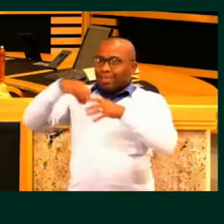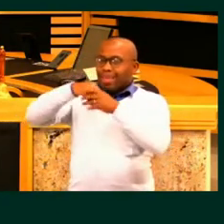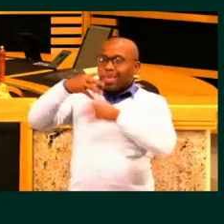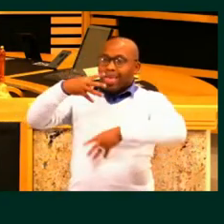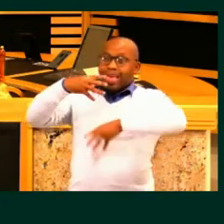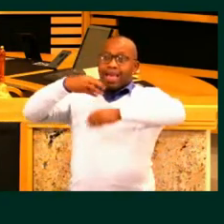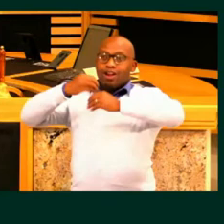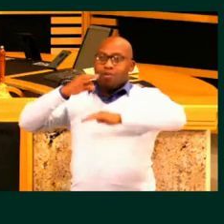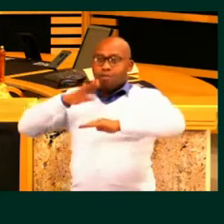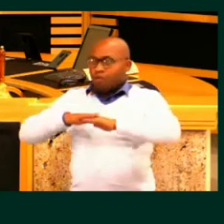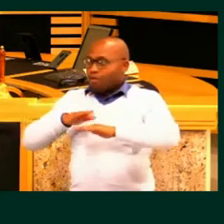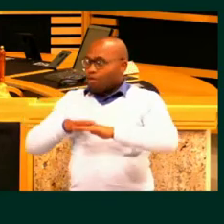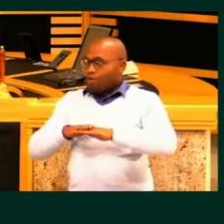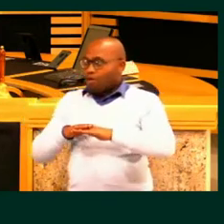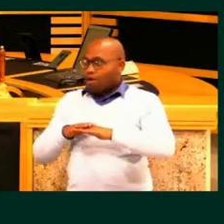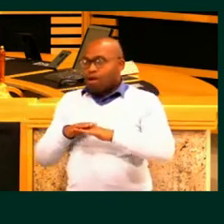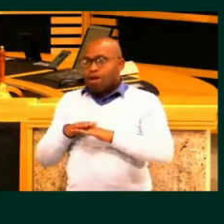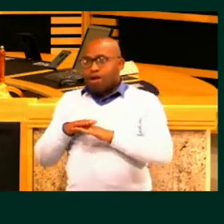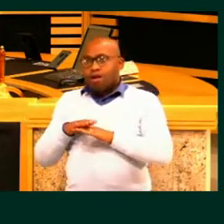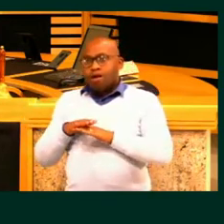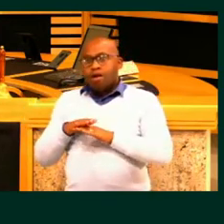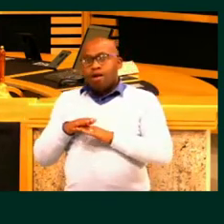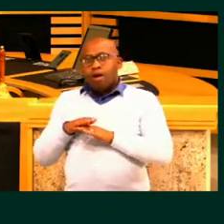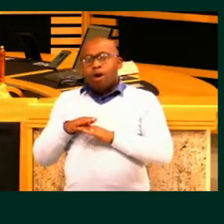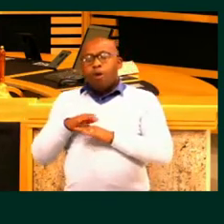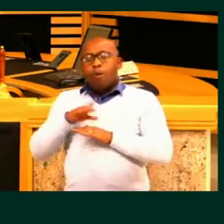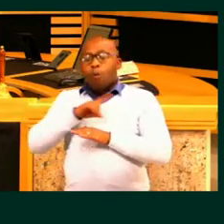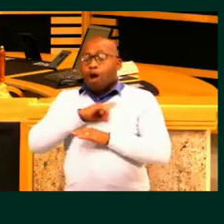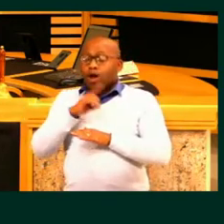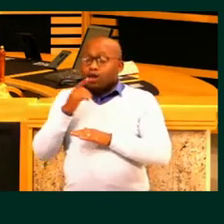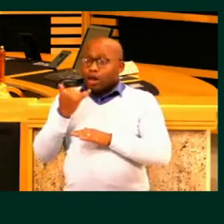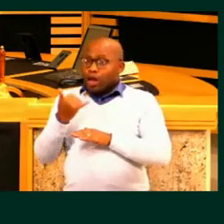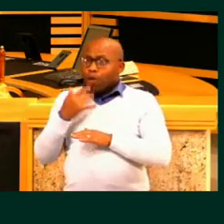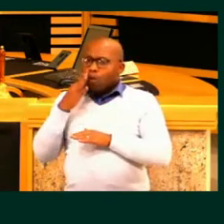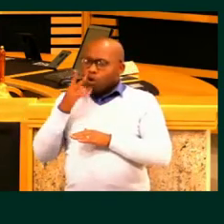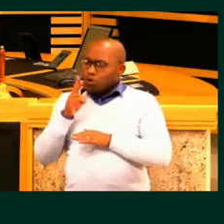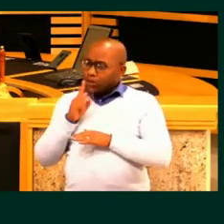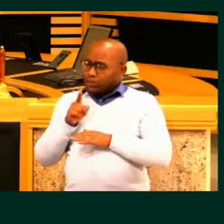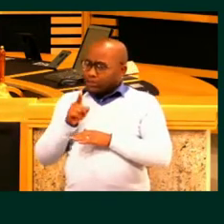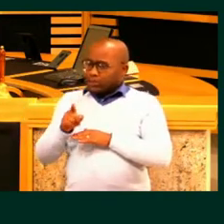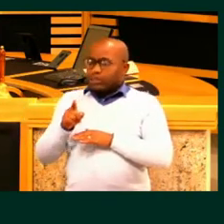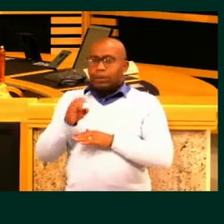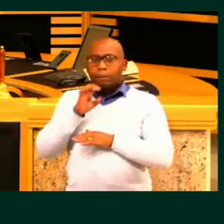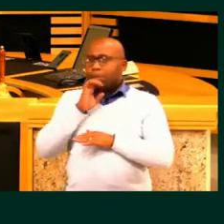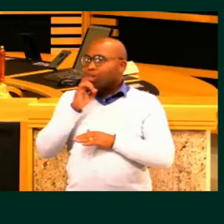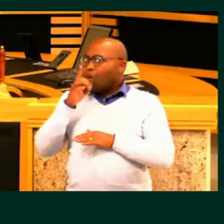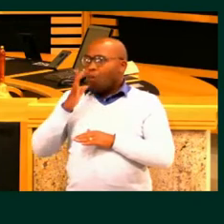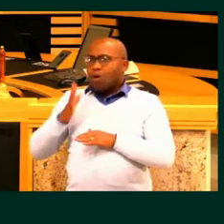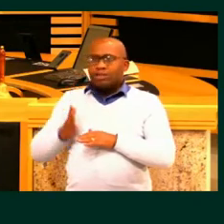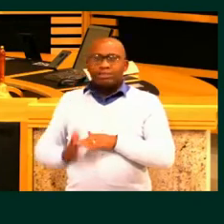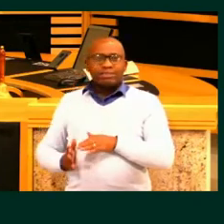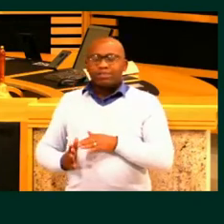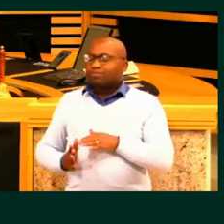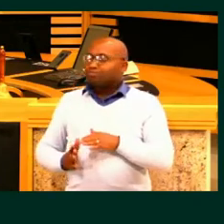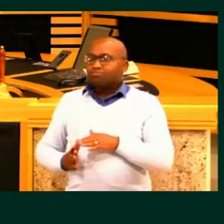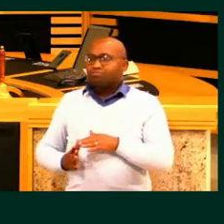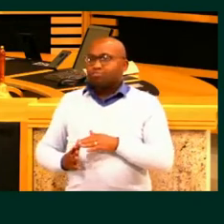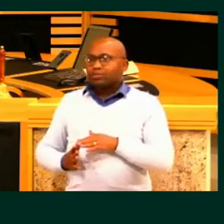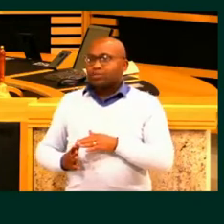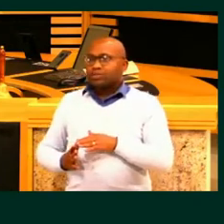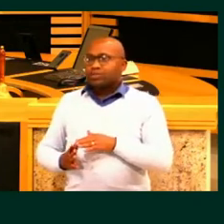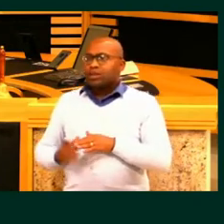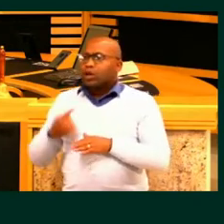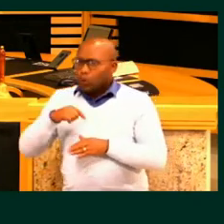which means to tackling this task is not one size fits all that is why as a department we have looked at all Alternatives including the